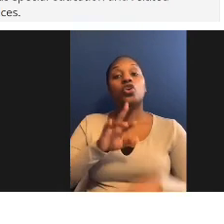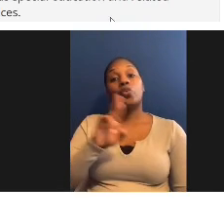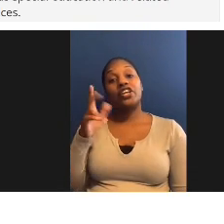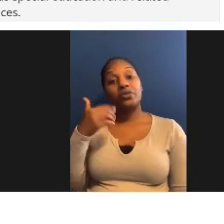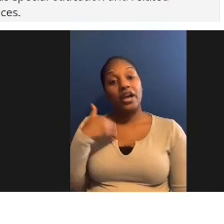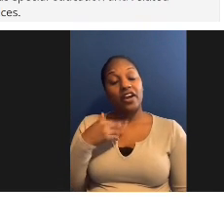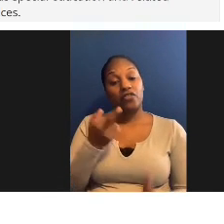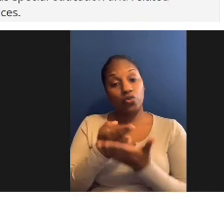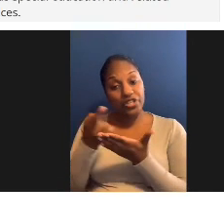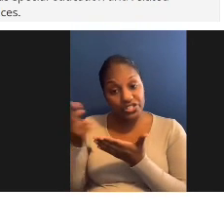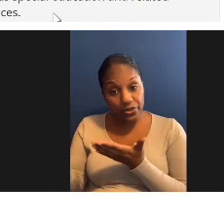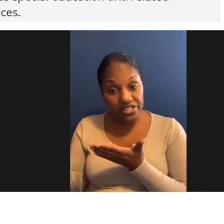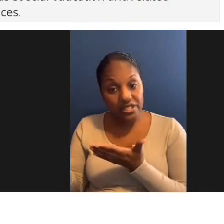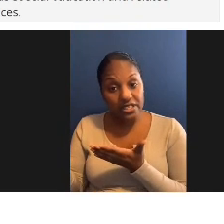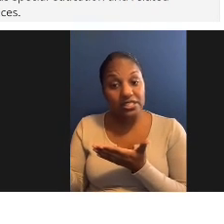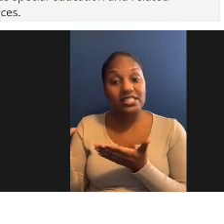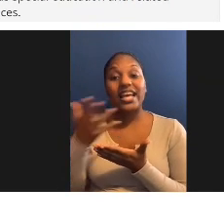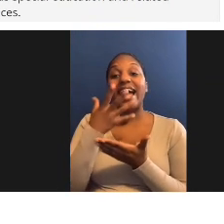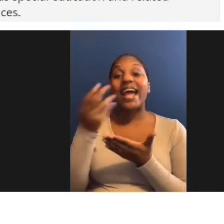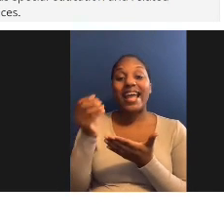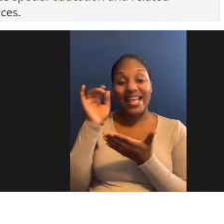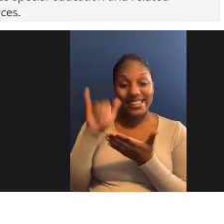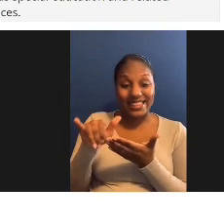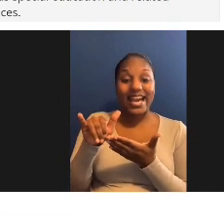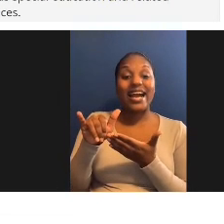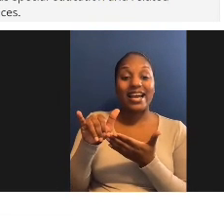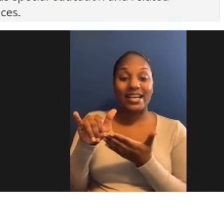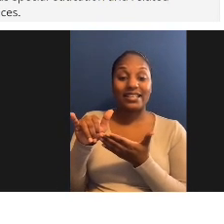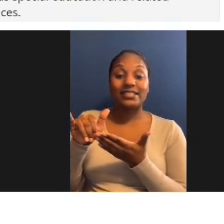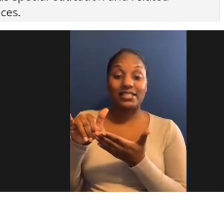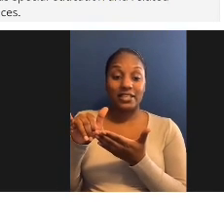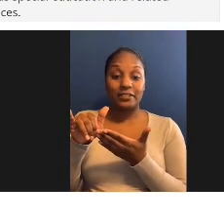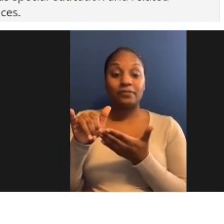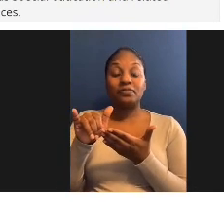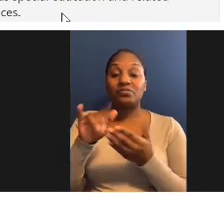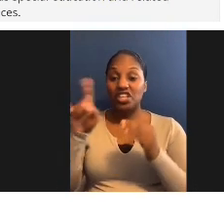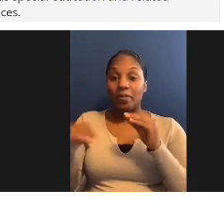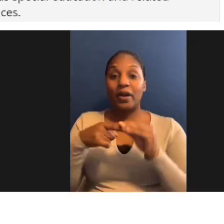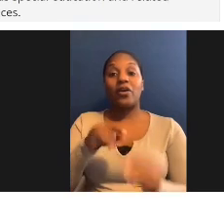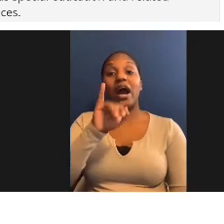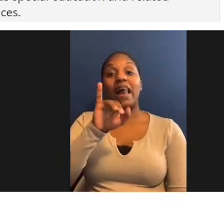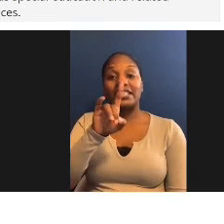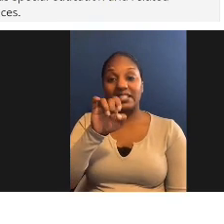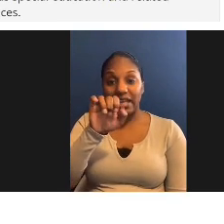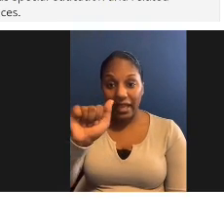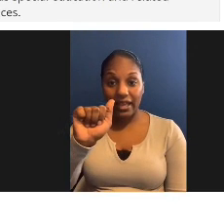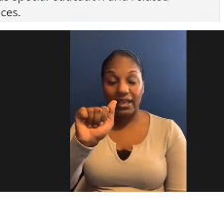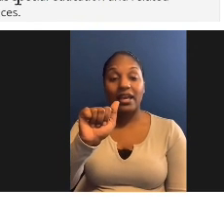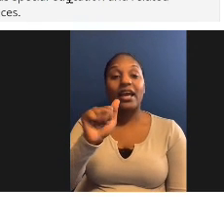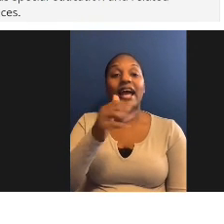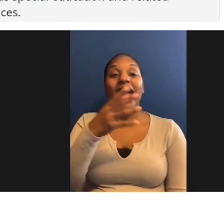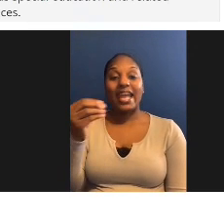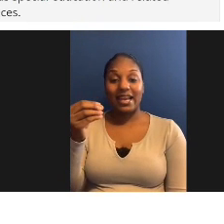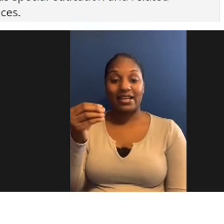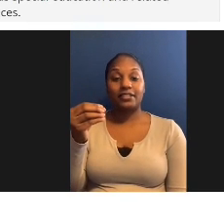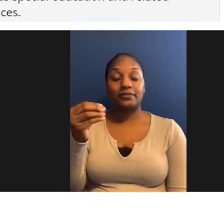resources, and this is just about IDEA and